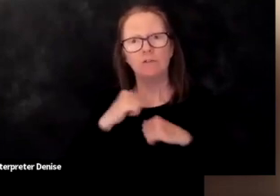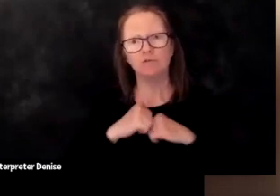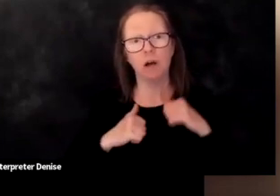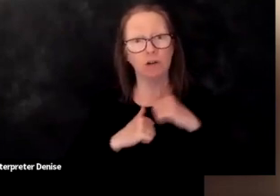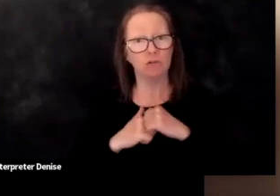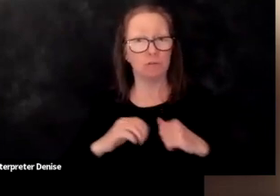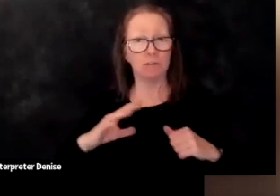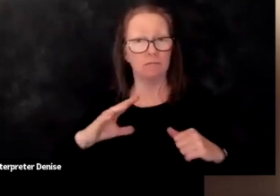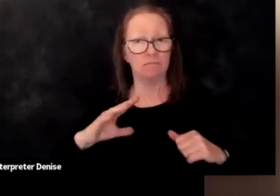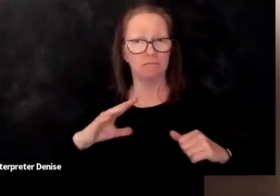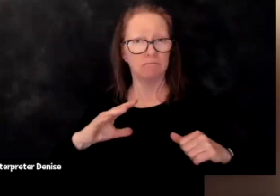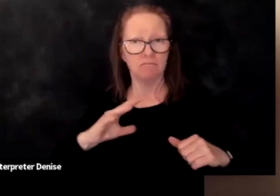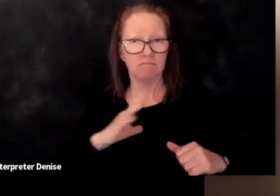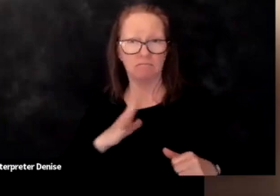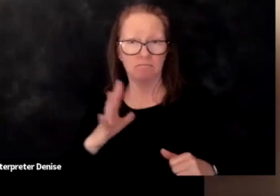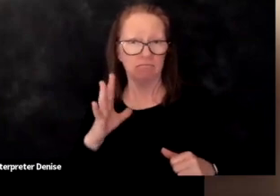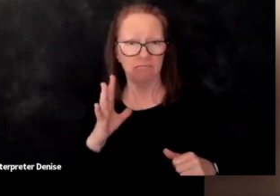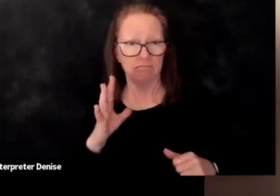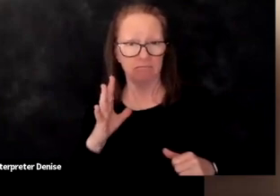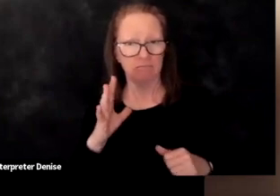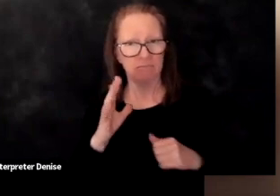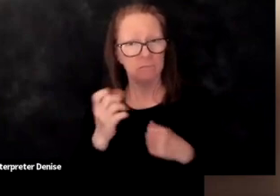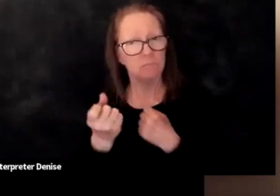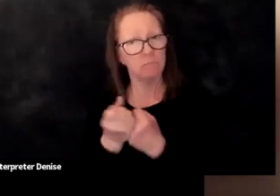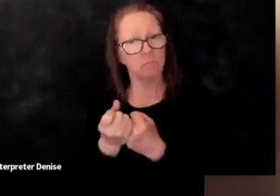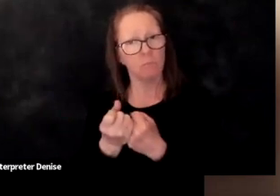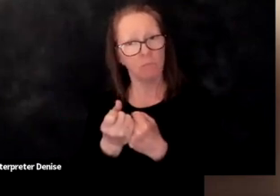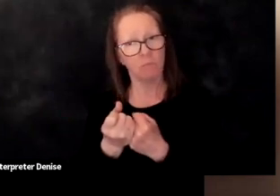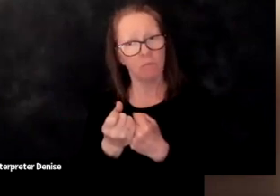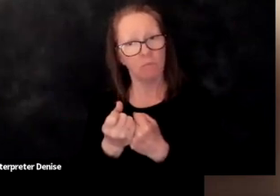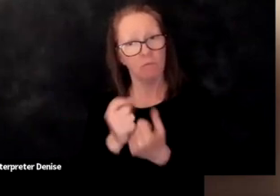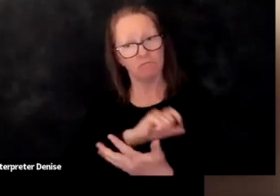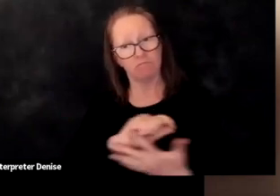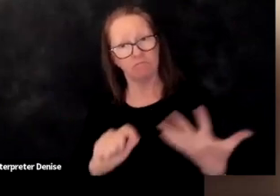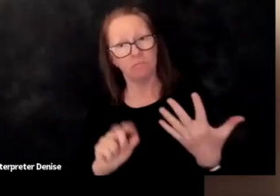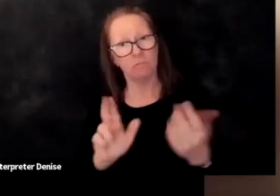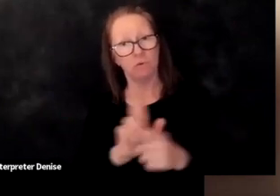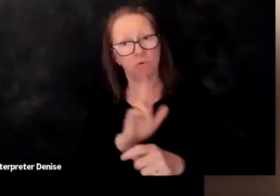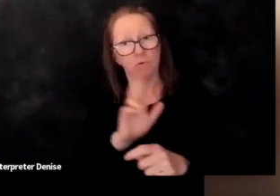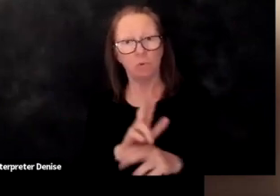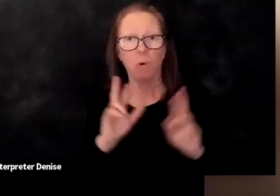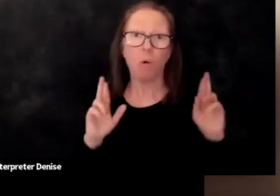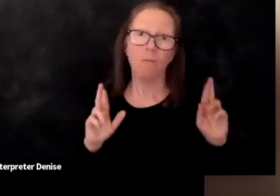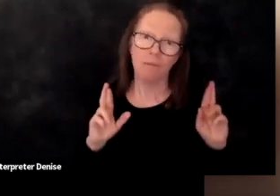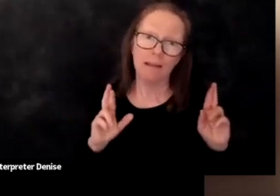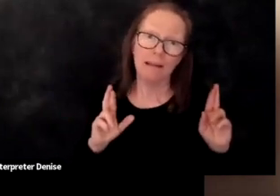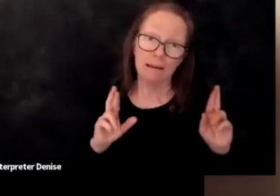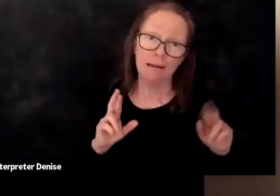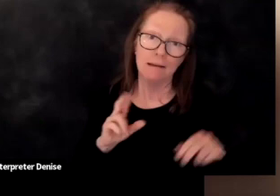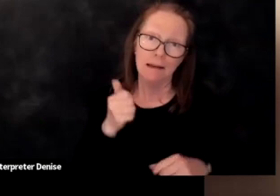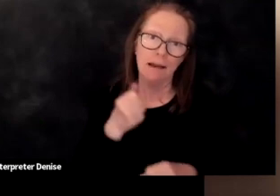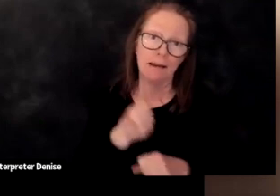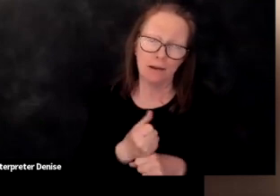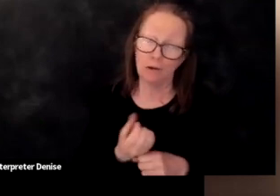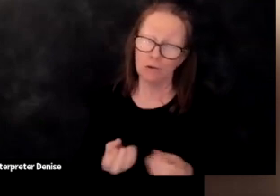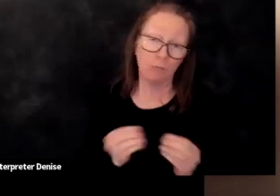to support that type of use for hopefully another 10 years, maybe longer, but appreciate the question.